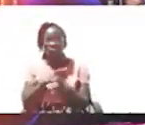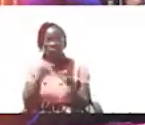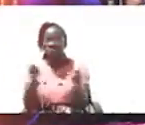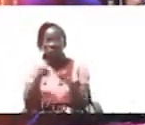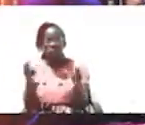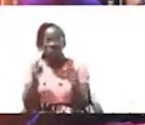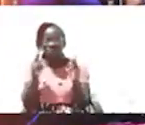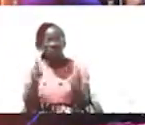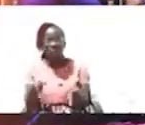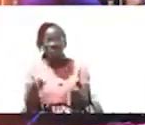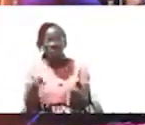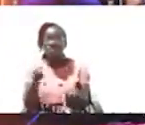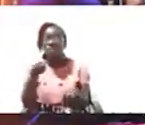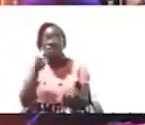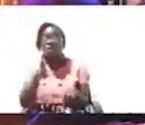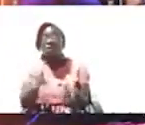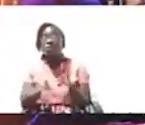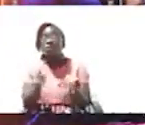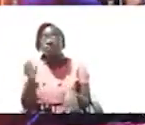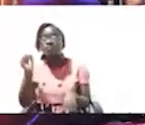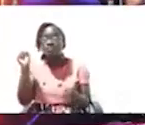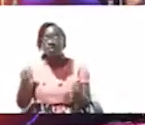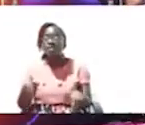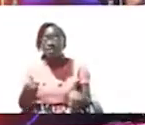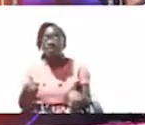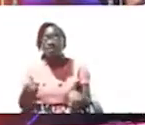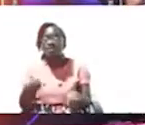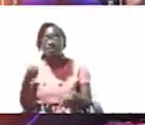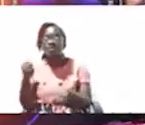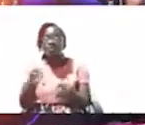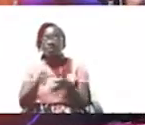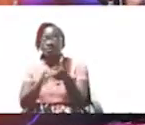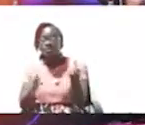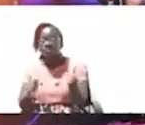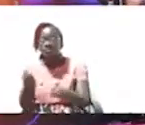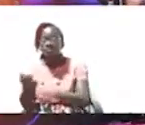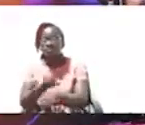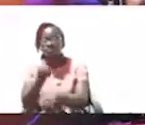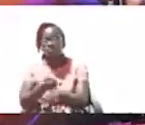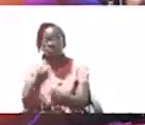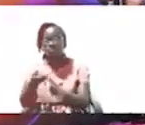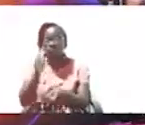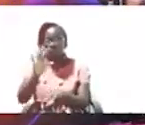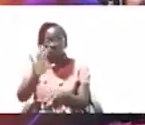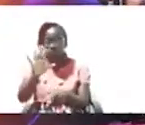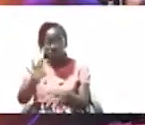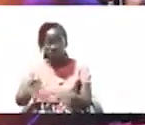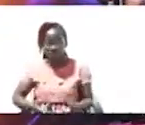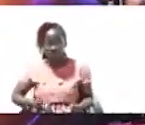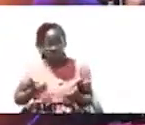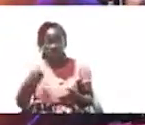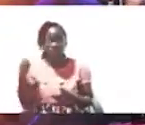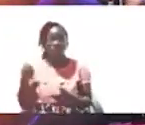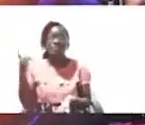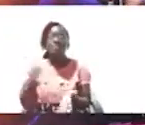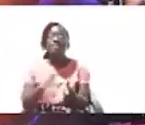There is no spirit and there is no religion that can roll away the stone. It is only